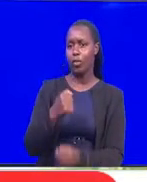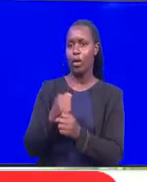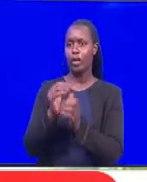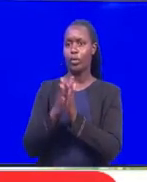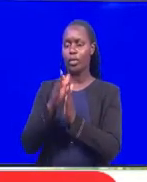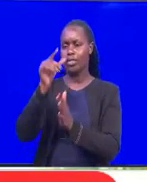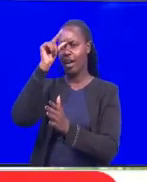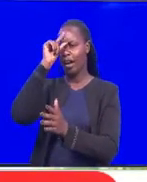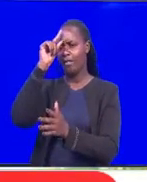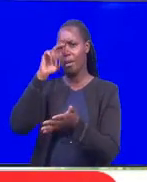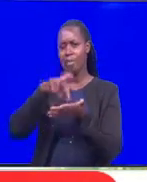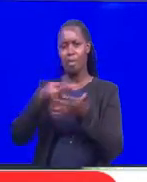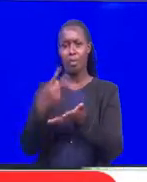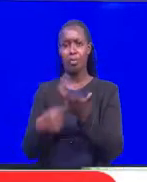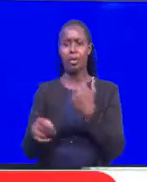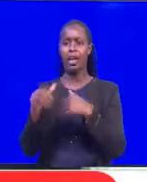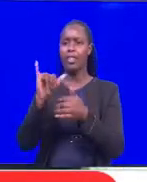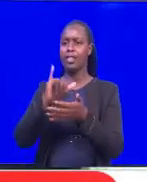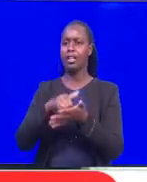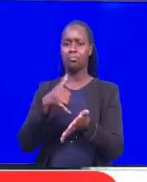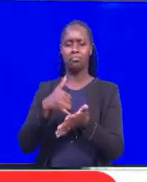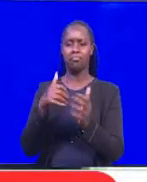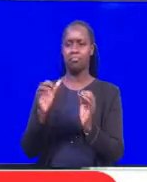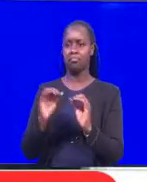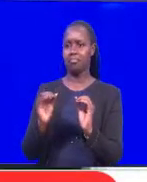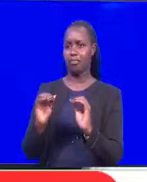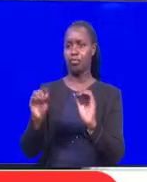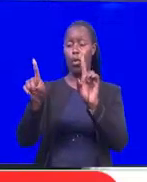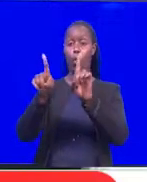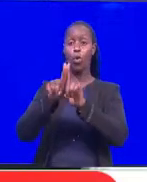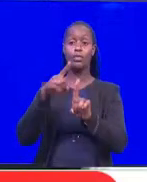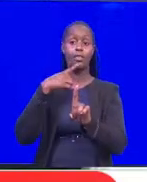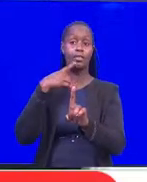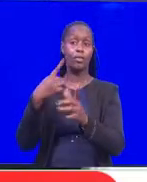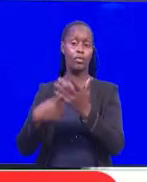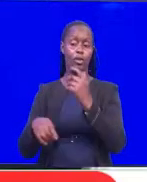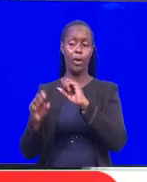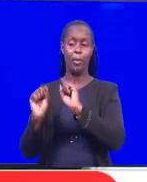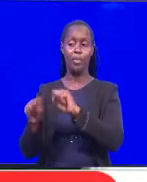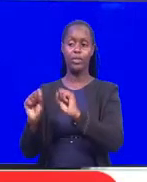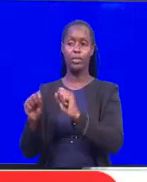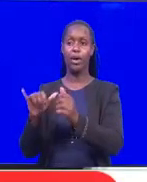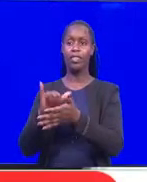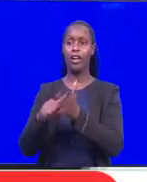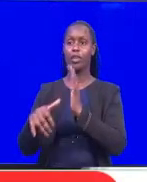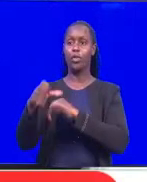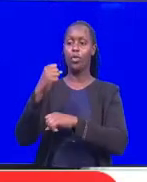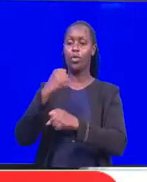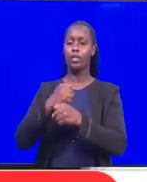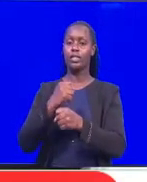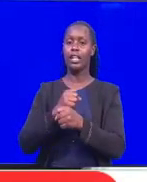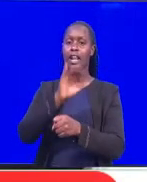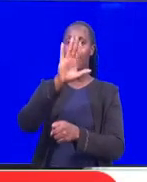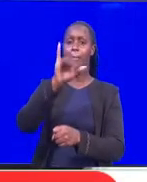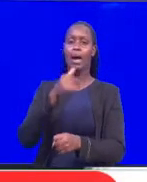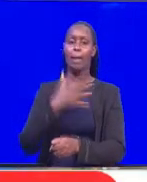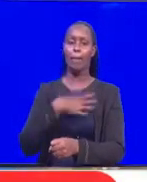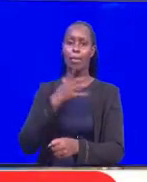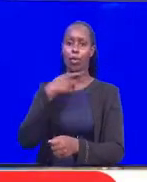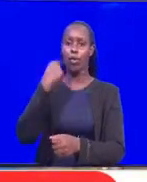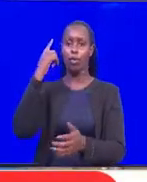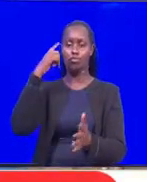think that is neither here nor there. He added that there was a possibility it was a ploy by those he identified as